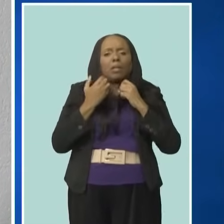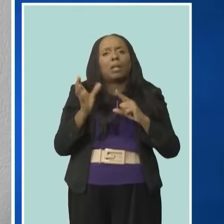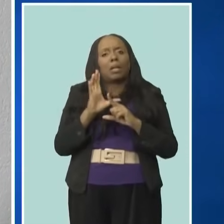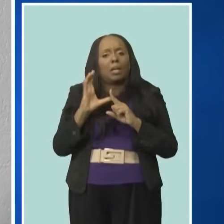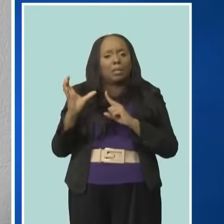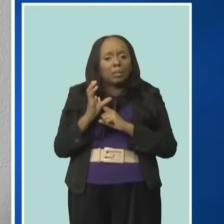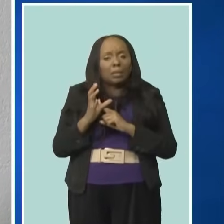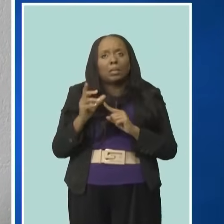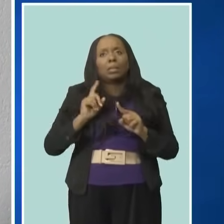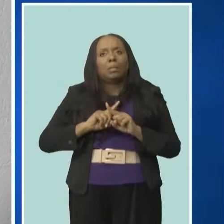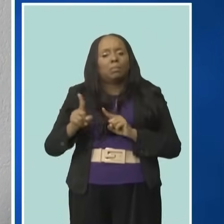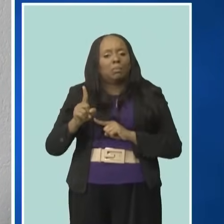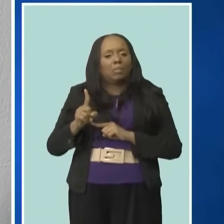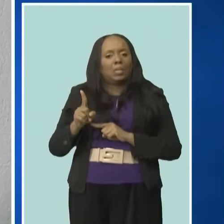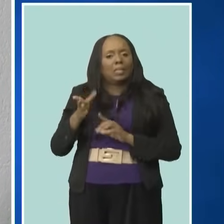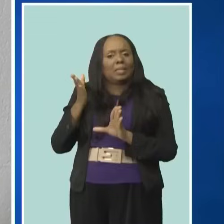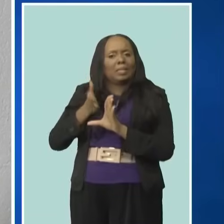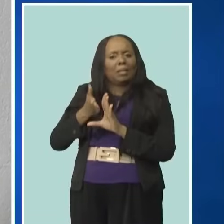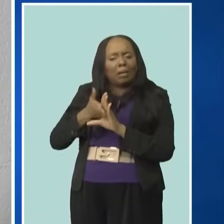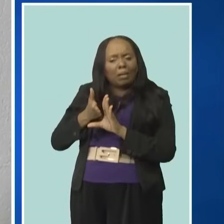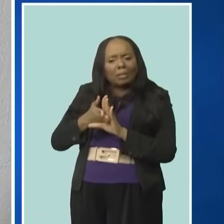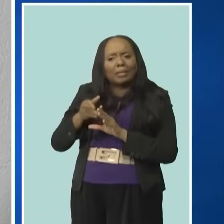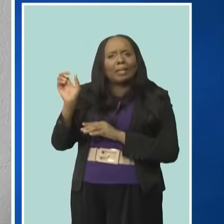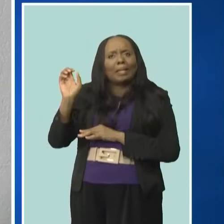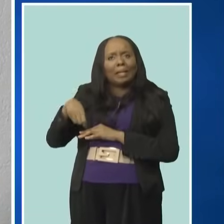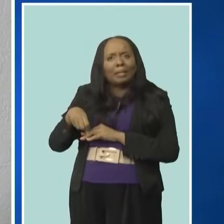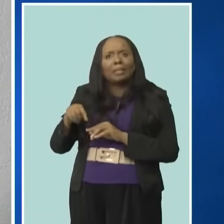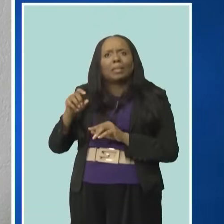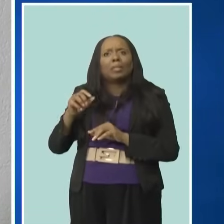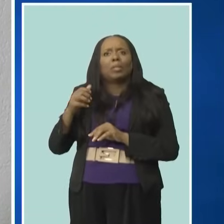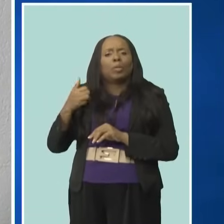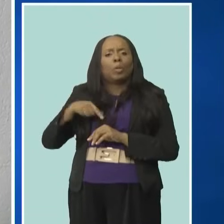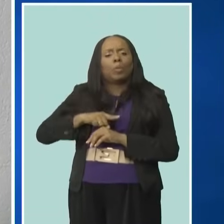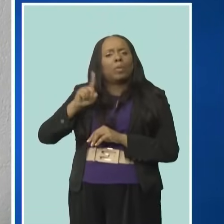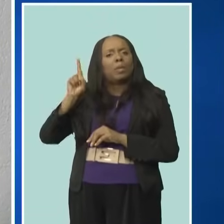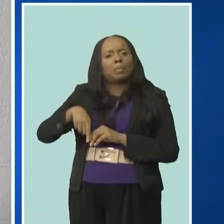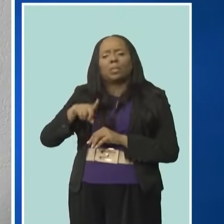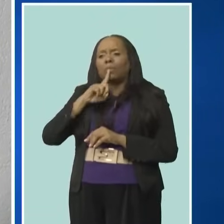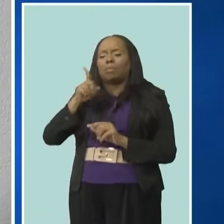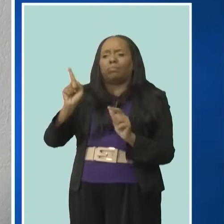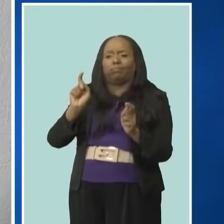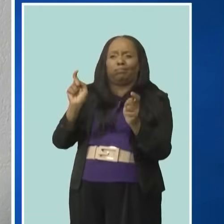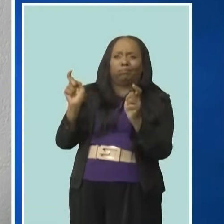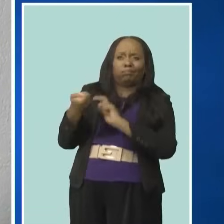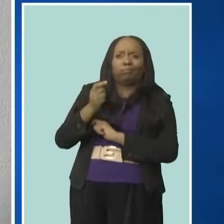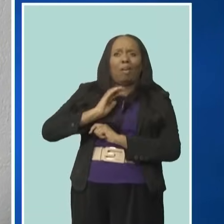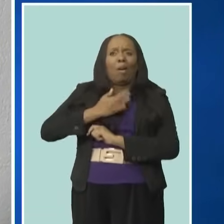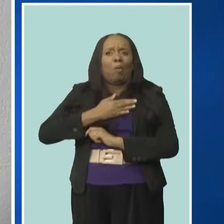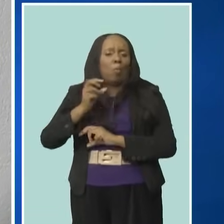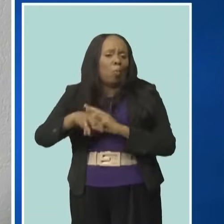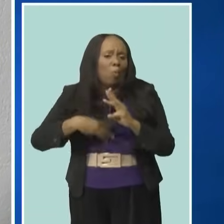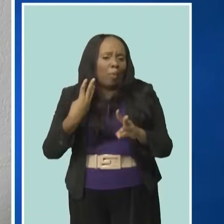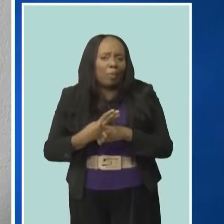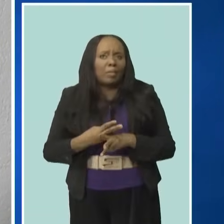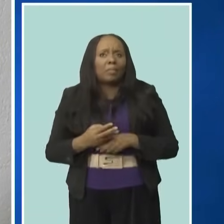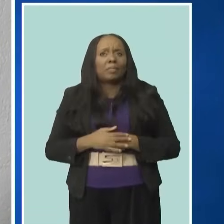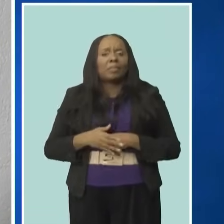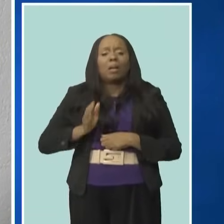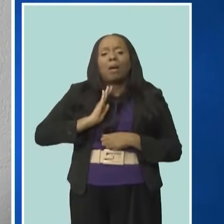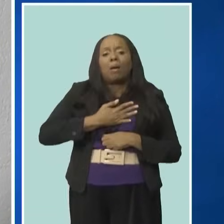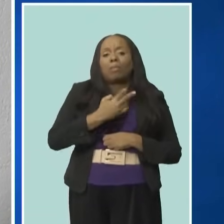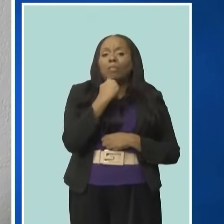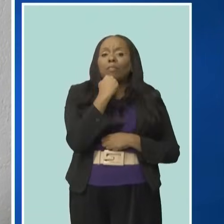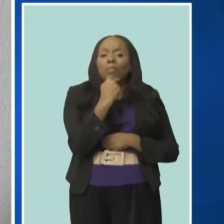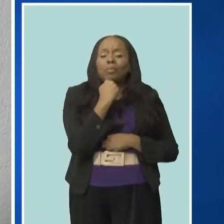psychological science must do more than reflect the world. It must reshape it. It must speak in our voices.